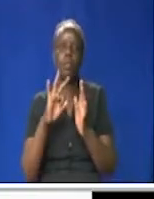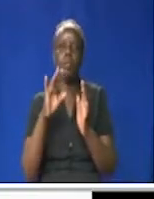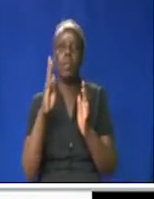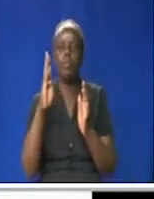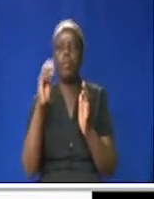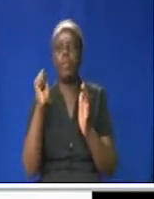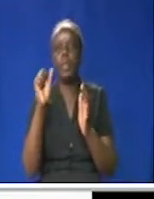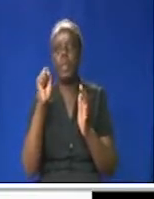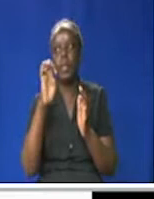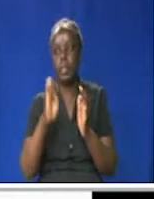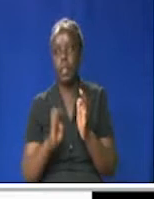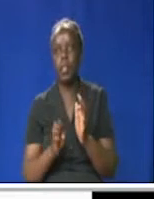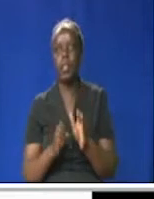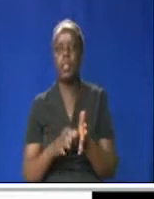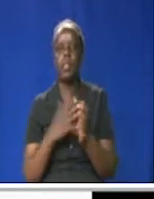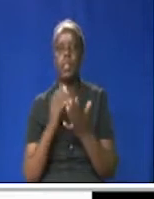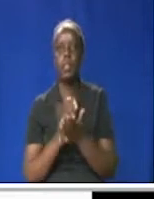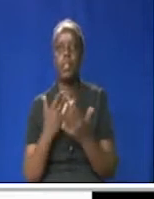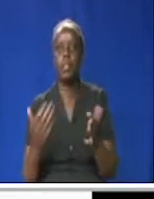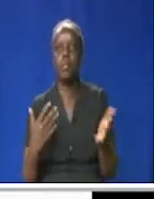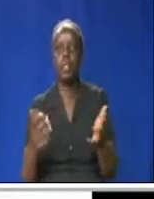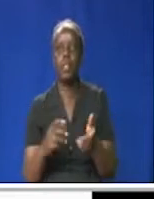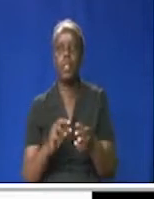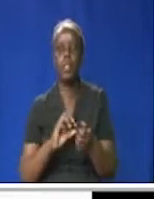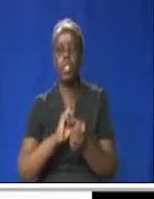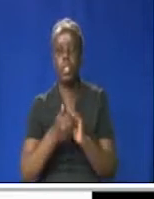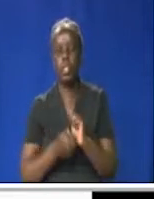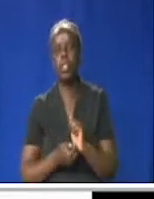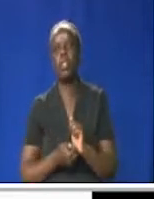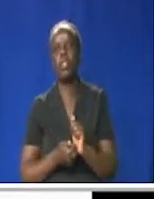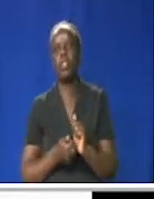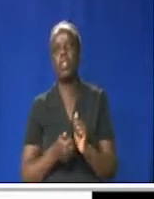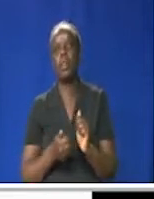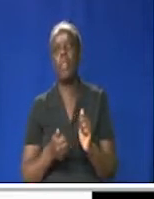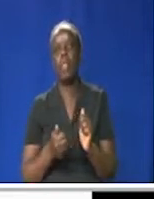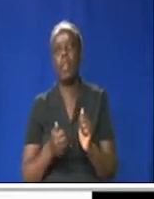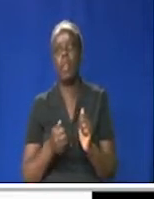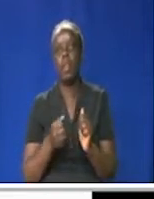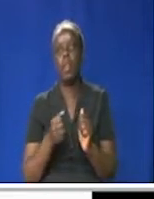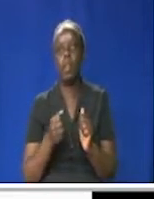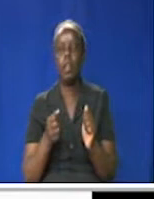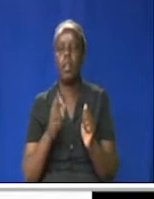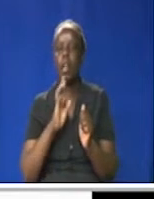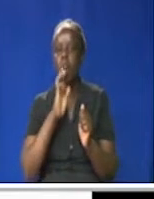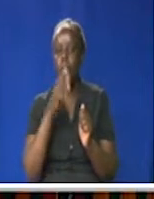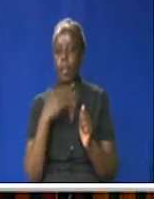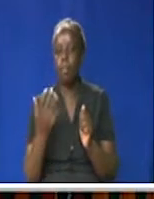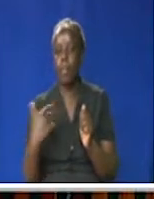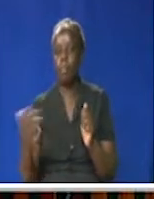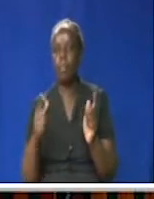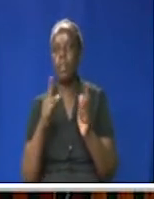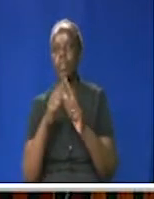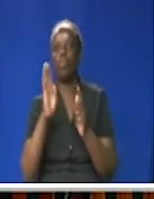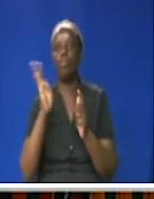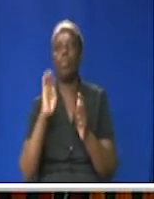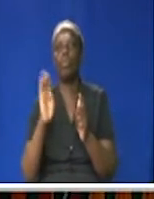it is a substance that turns red litmus paper blue. Any substance that turns red